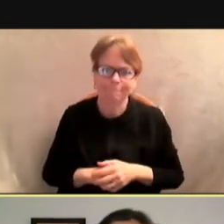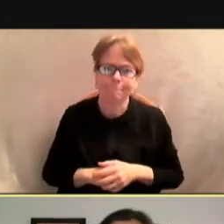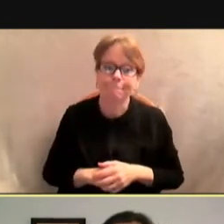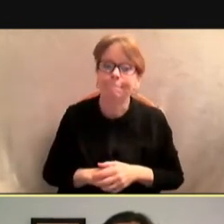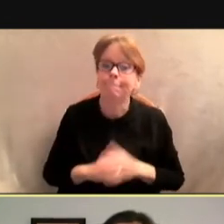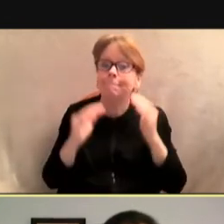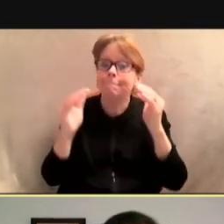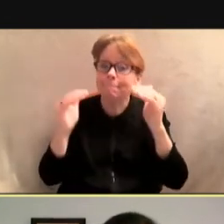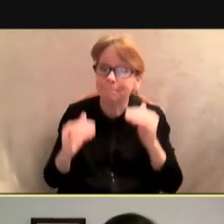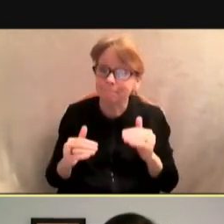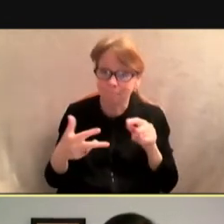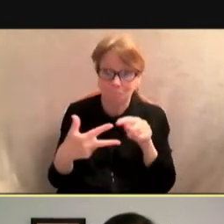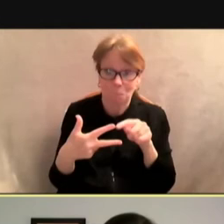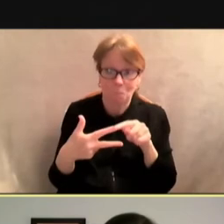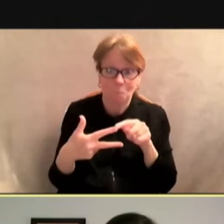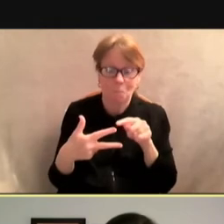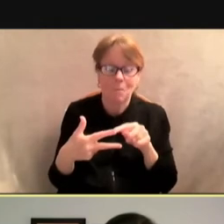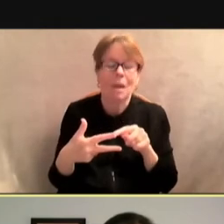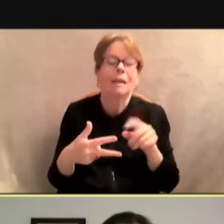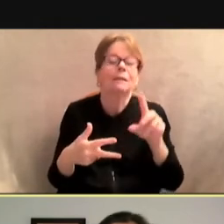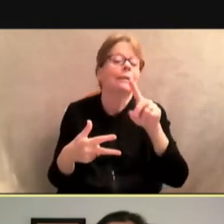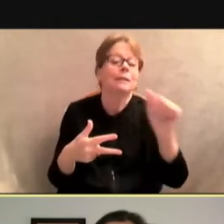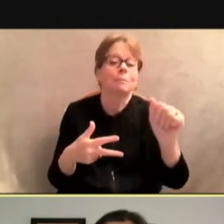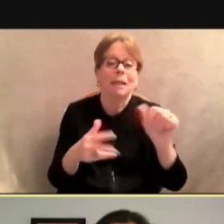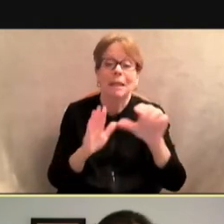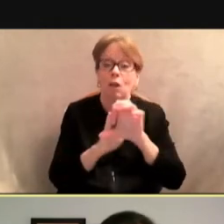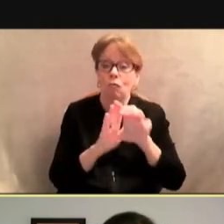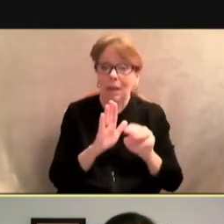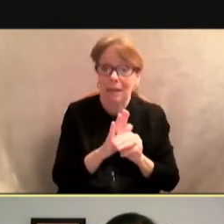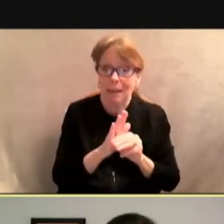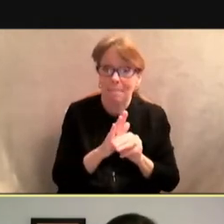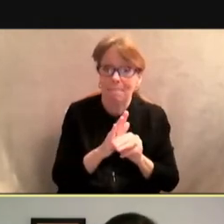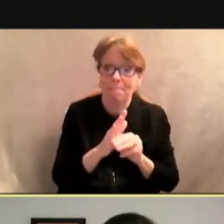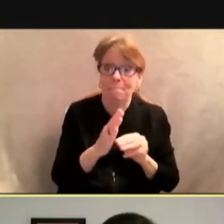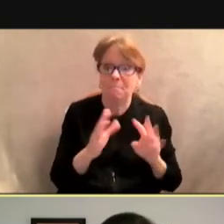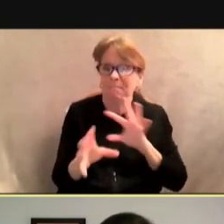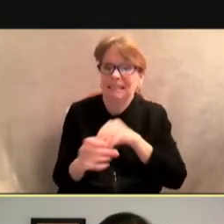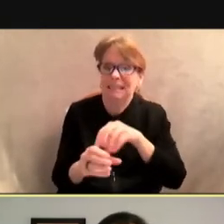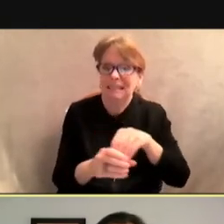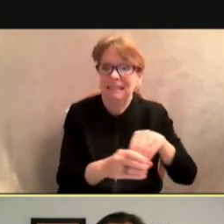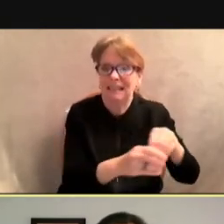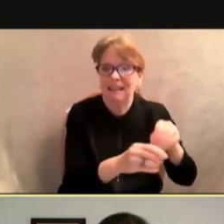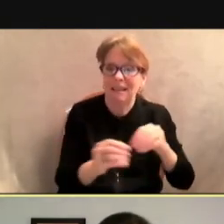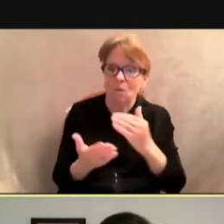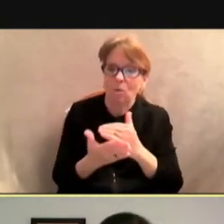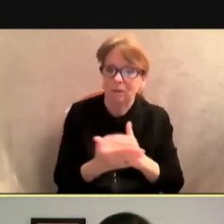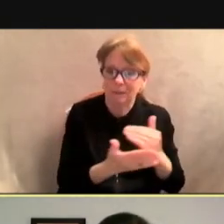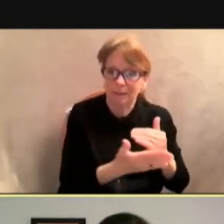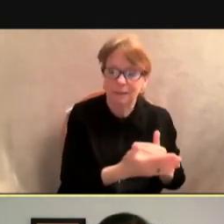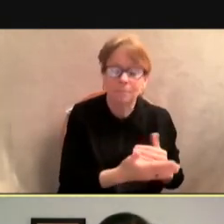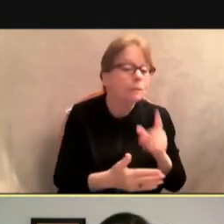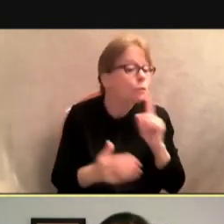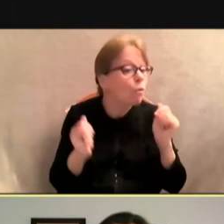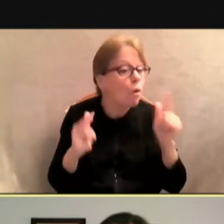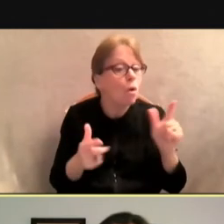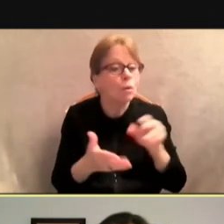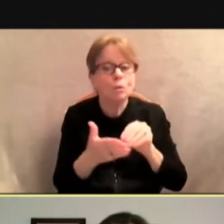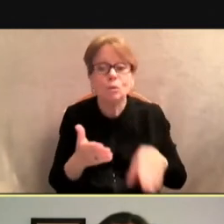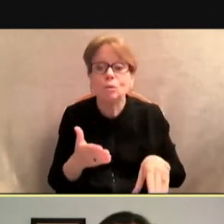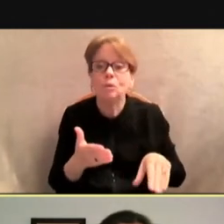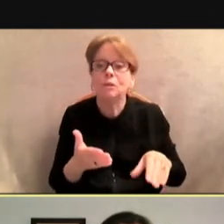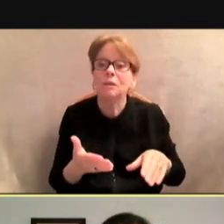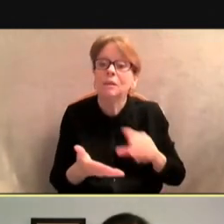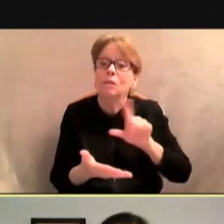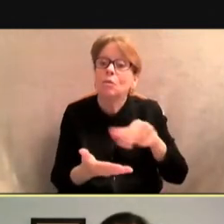Next, disability curriculum thread. So as Logan described, our goal here has been to ensure that all students who graduate from our medical